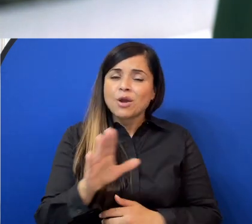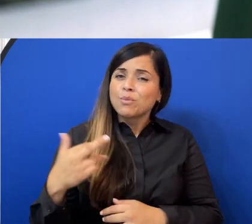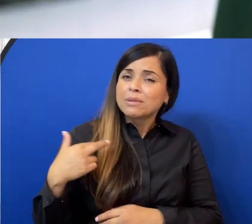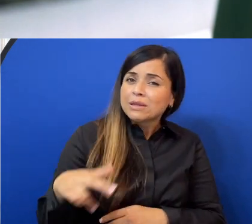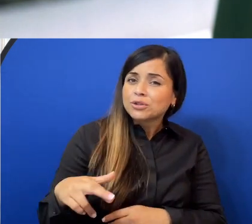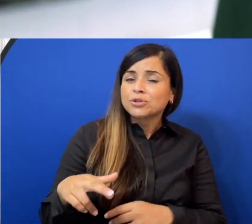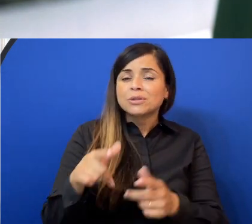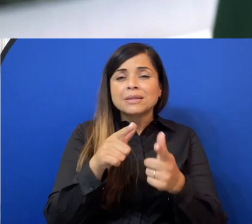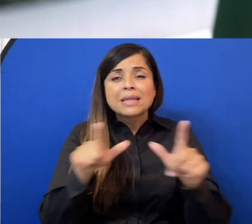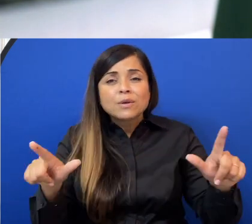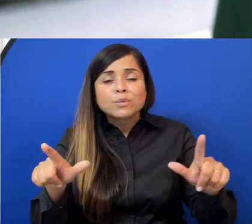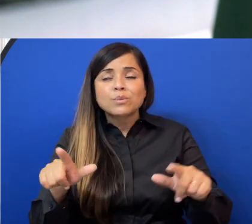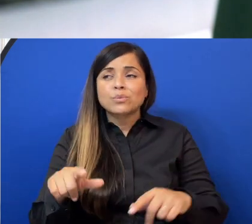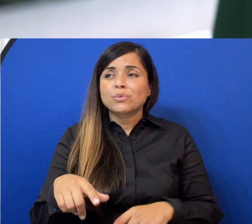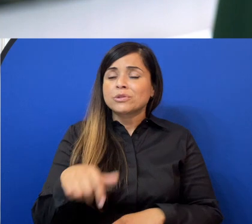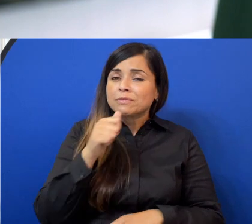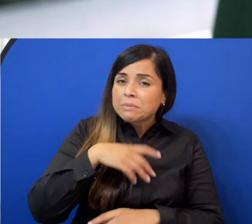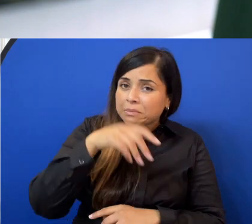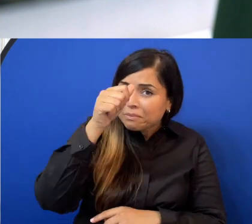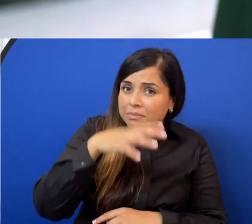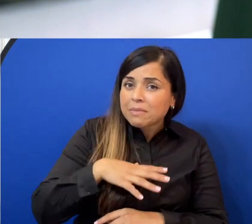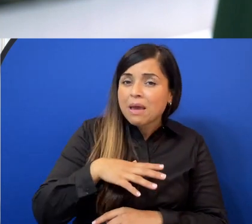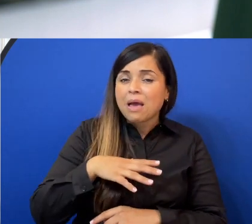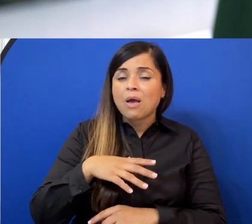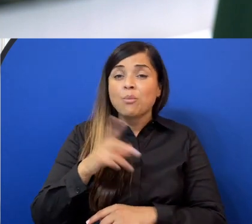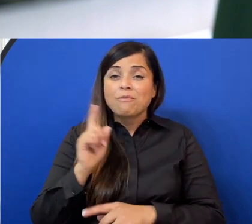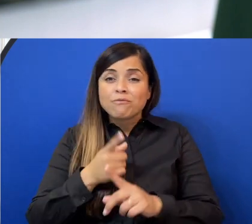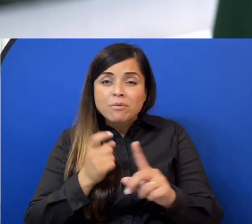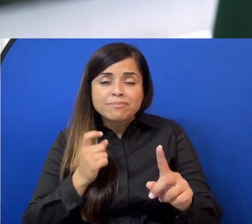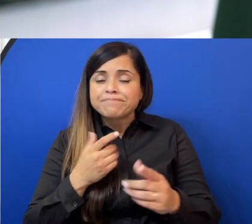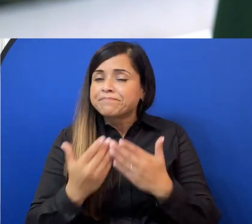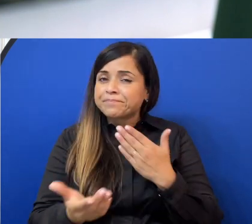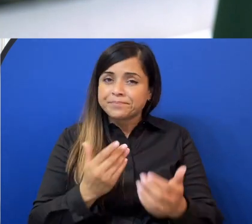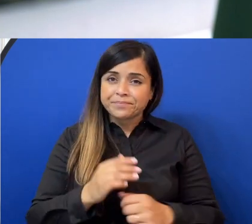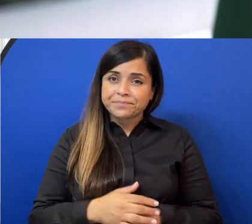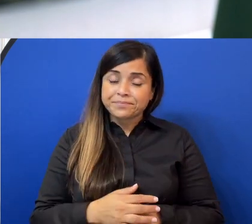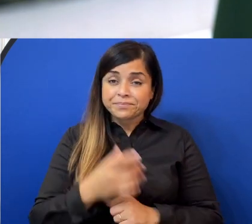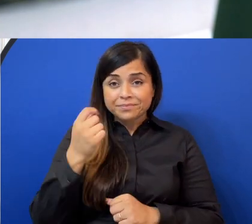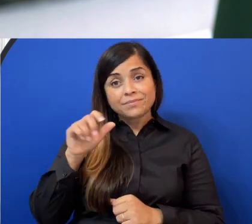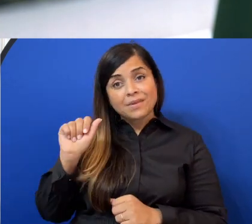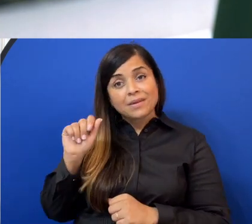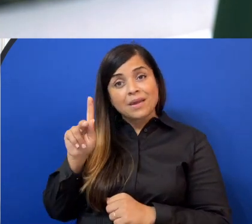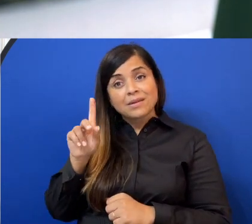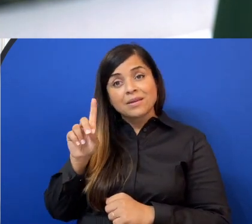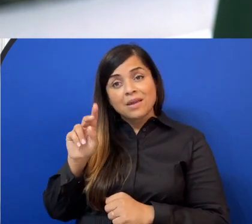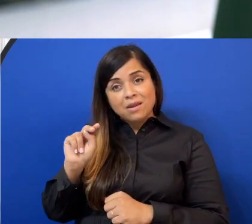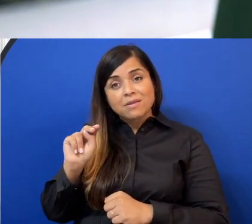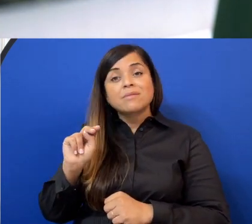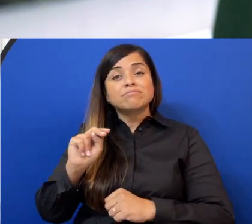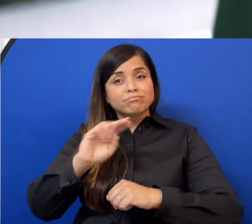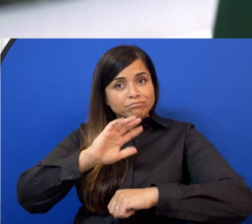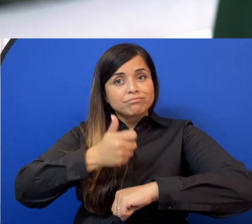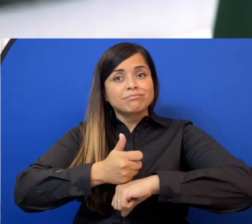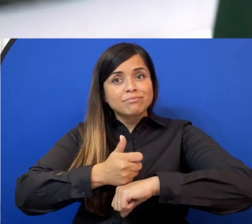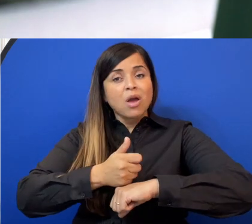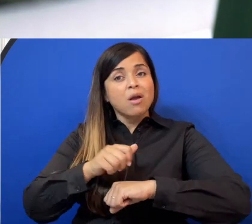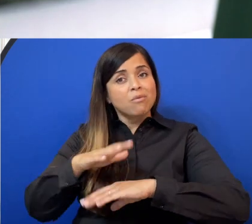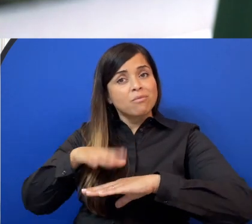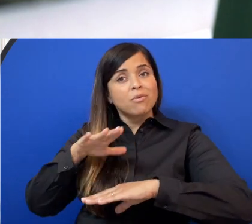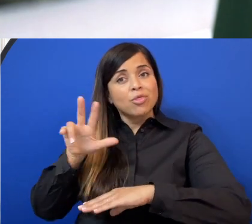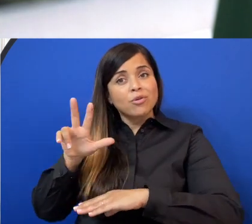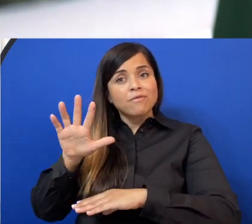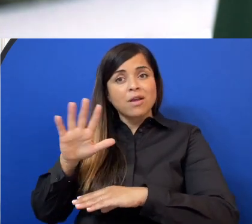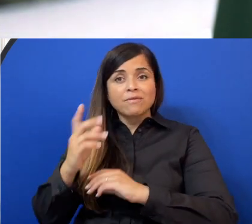or gender. The AKDN operates in 35 countries, primarily in the developing world, where access to